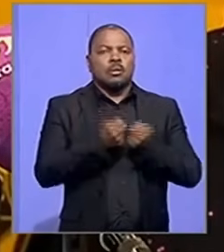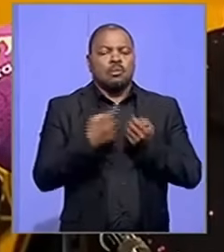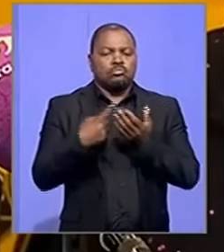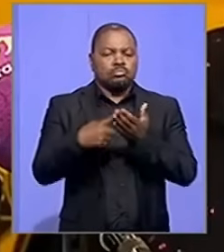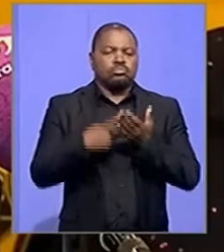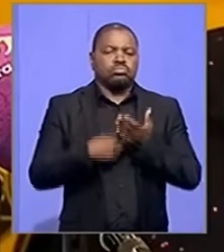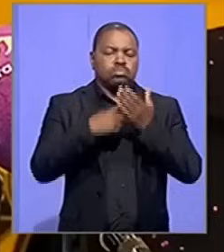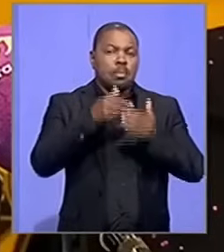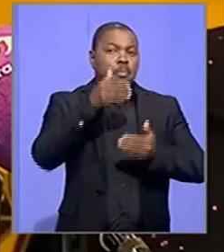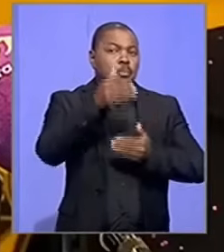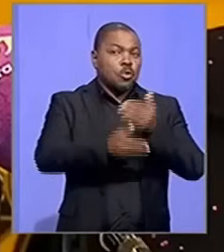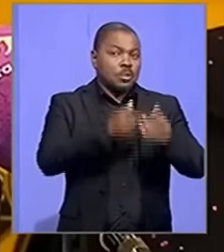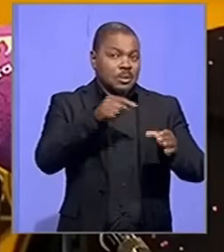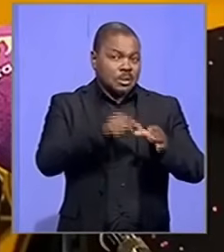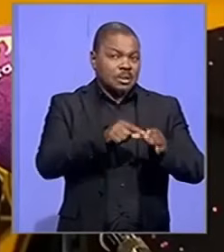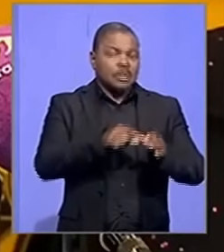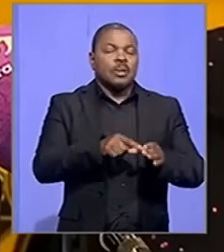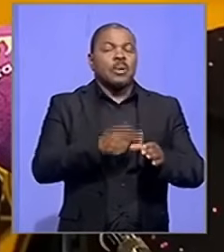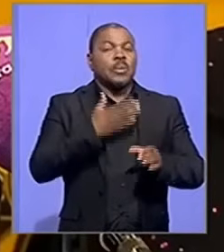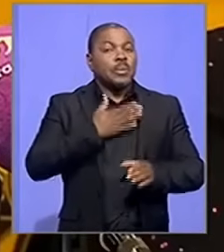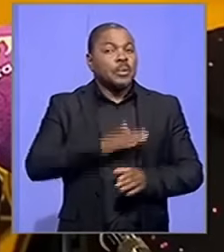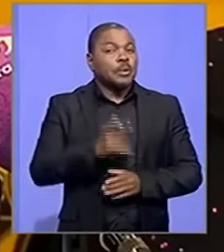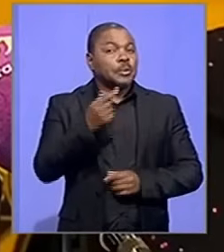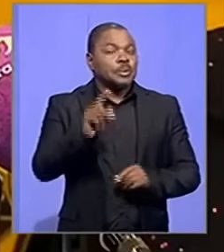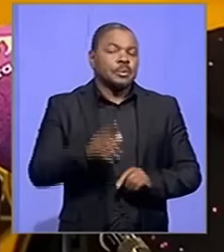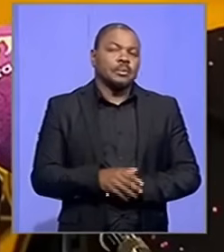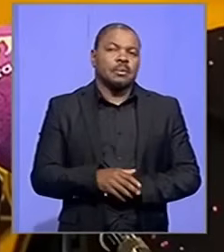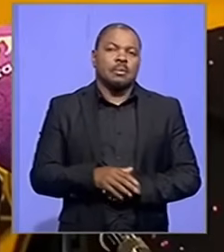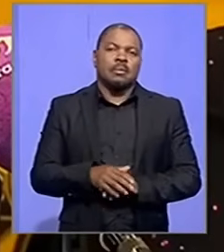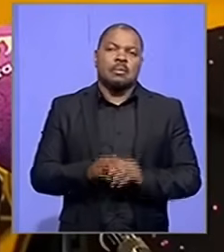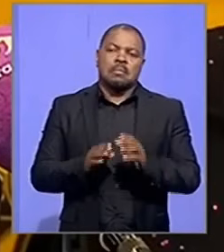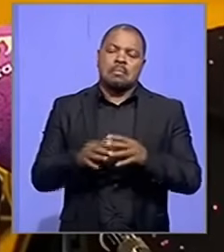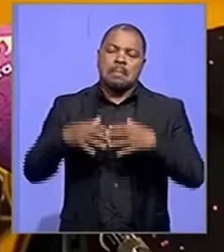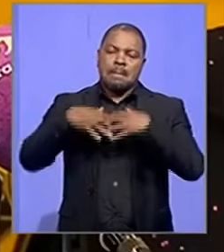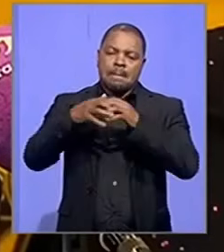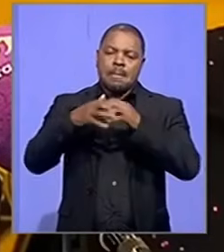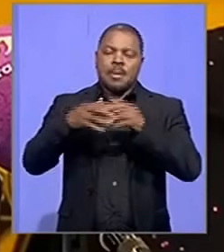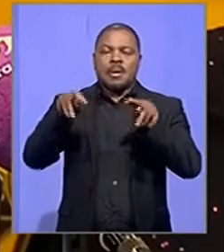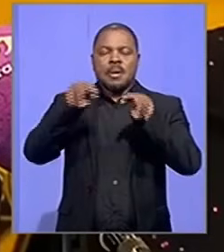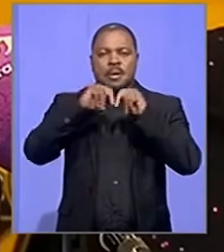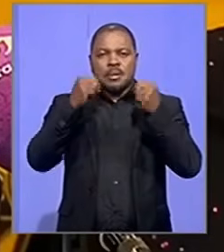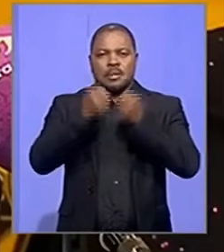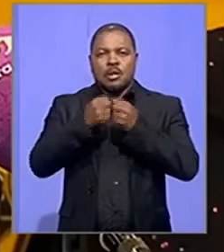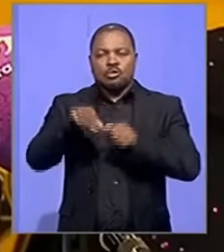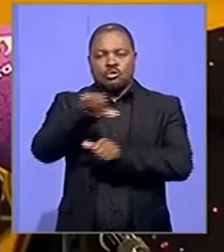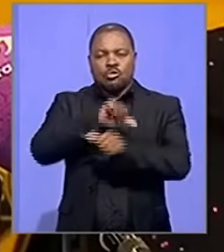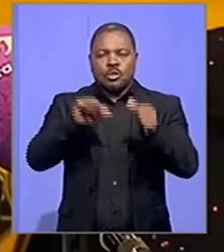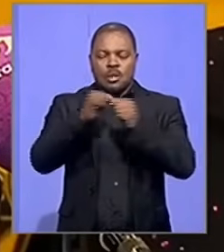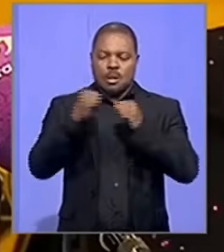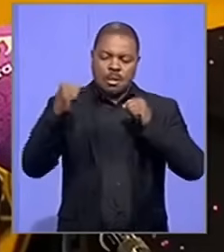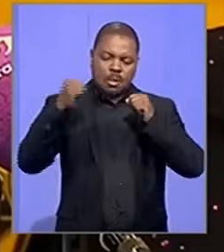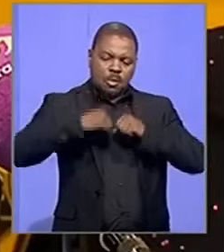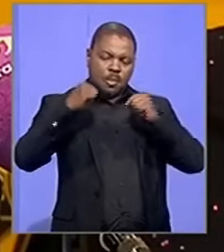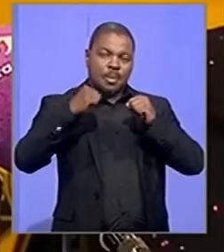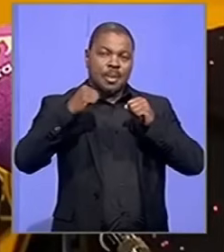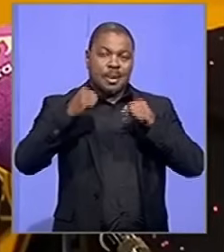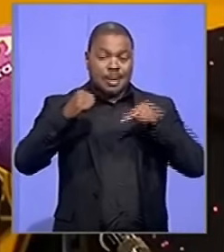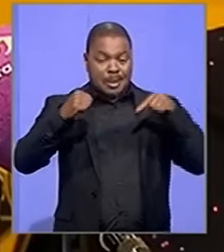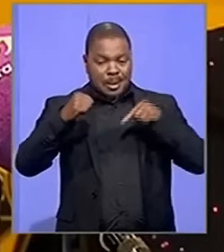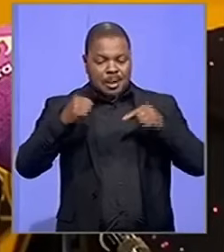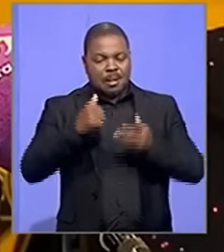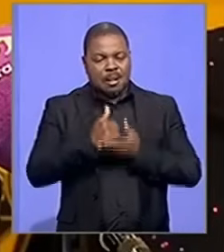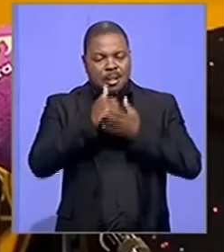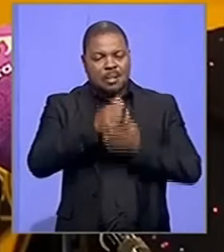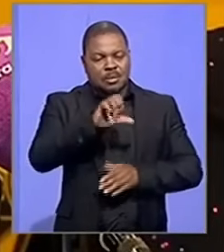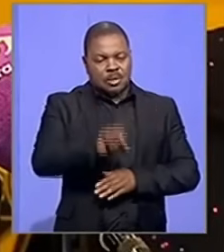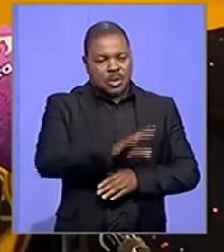process will seek to develop a national social compact that enables the country